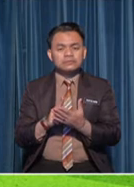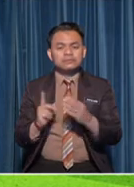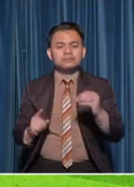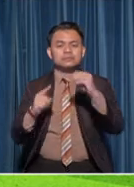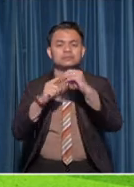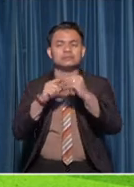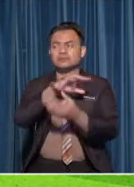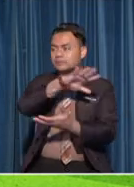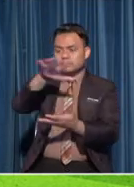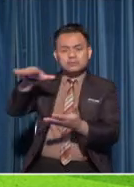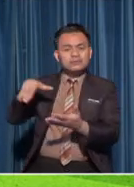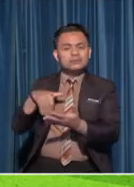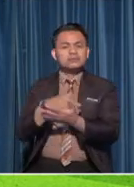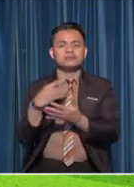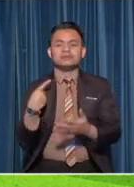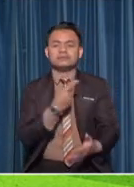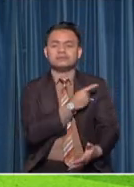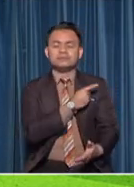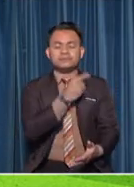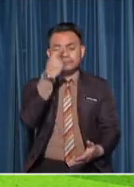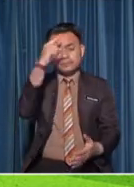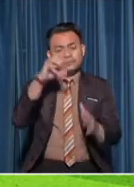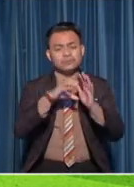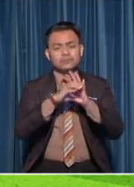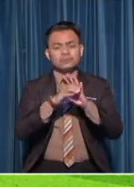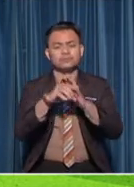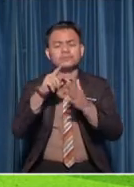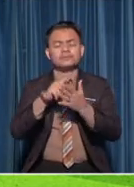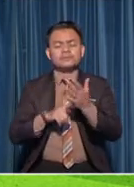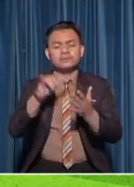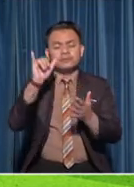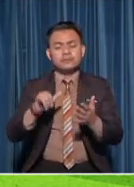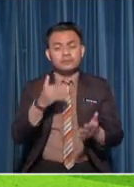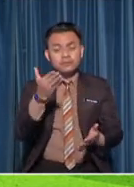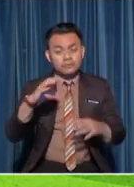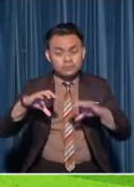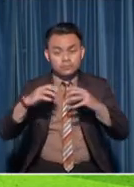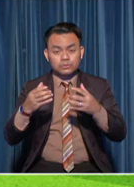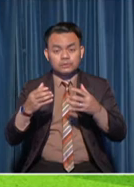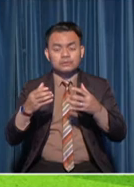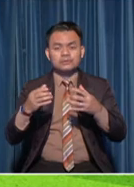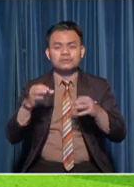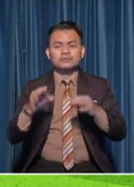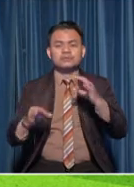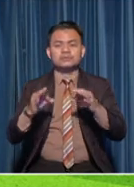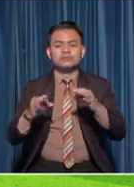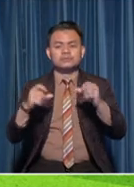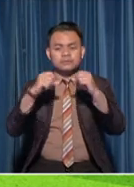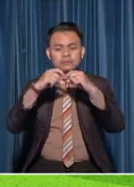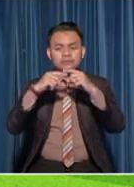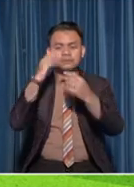For example, what will you do if there is a power failure?